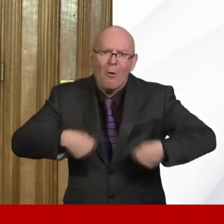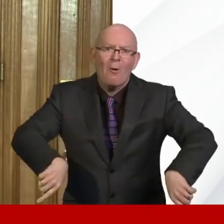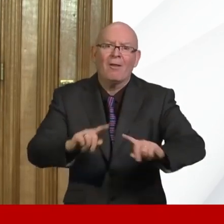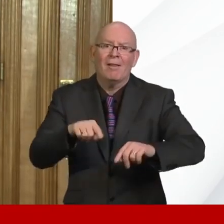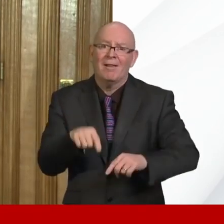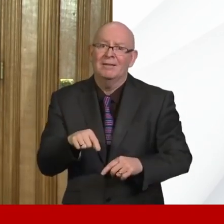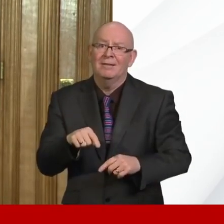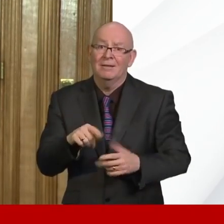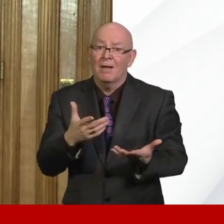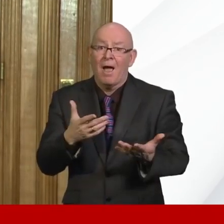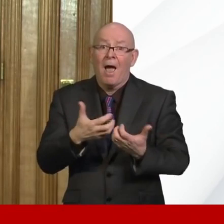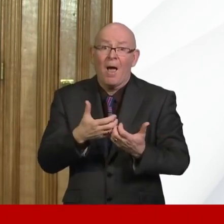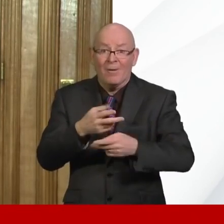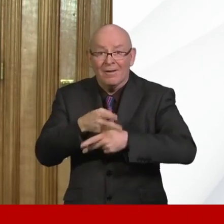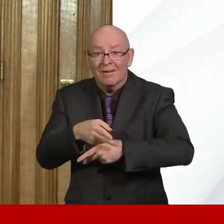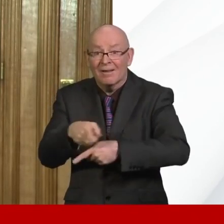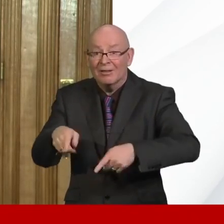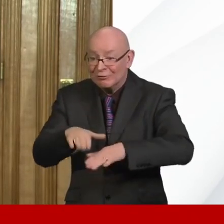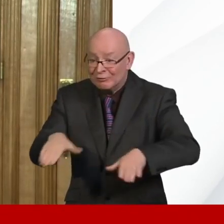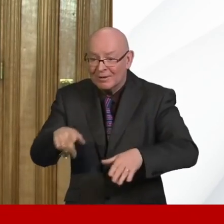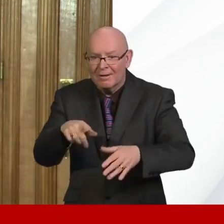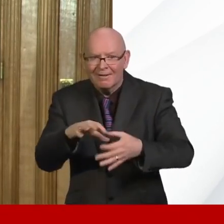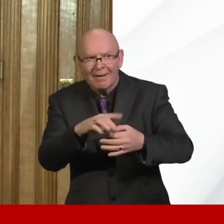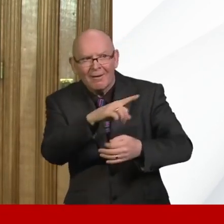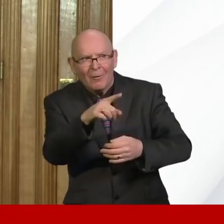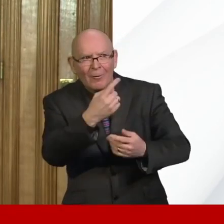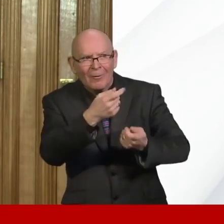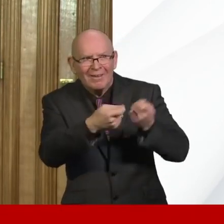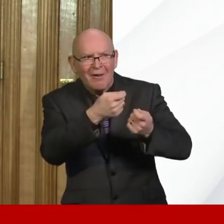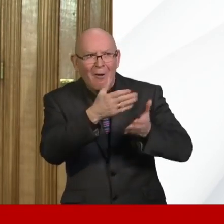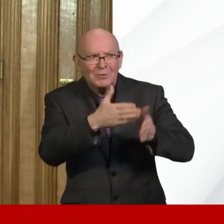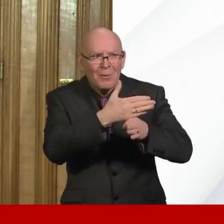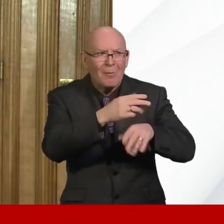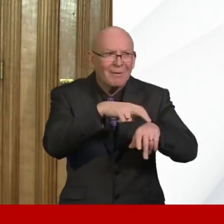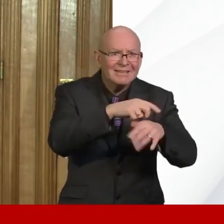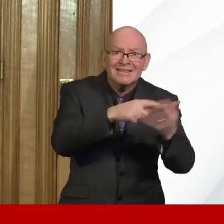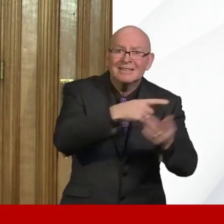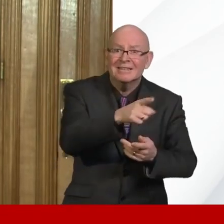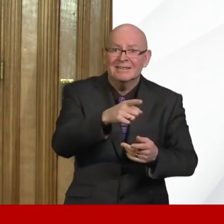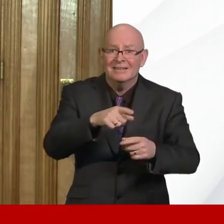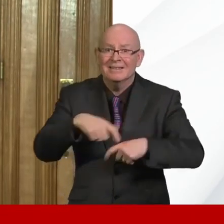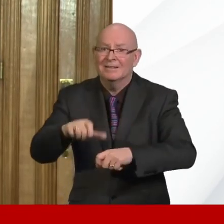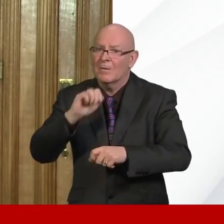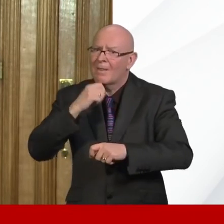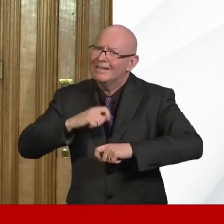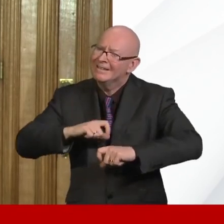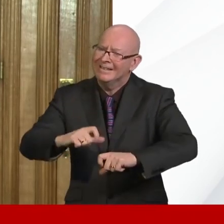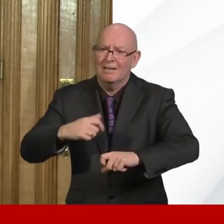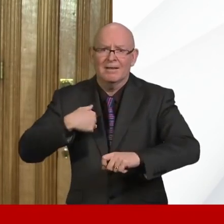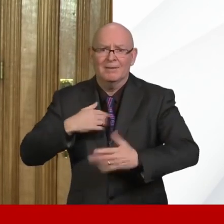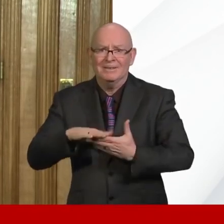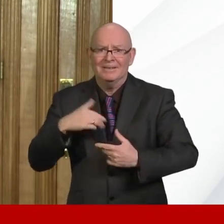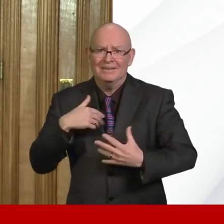already slowing the spread of the disease, but we will not hesitate to go further and